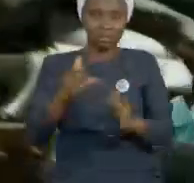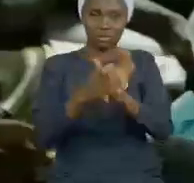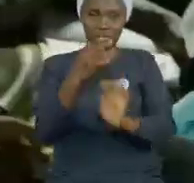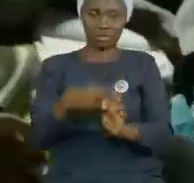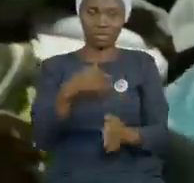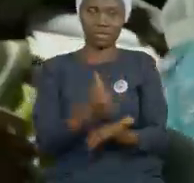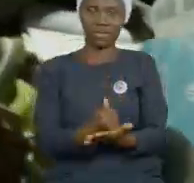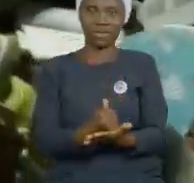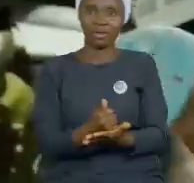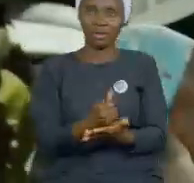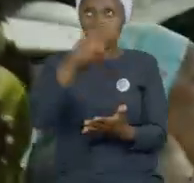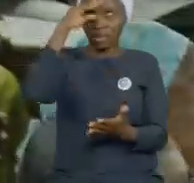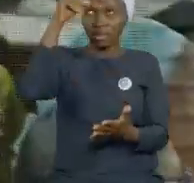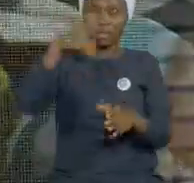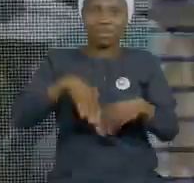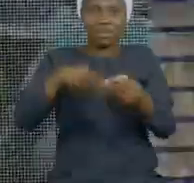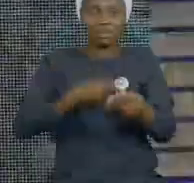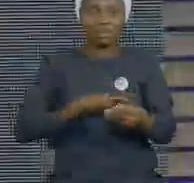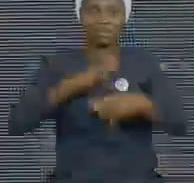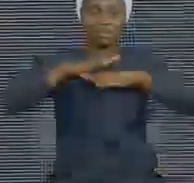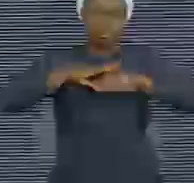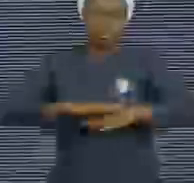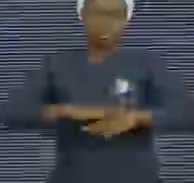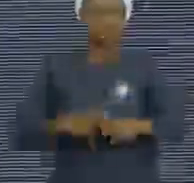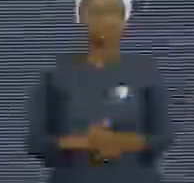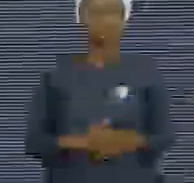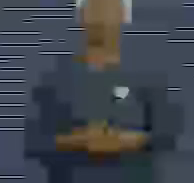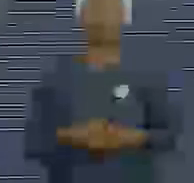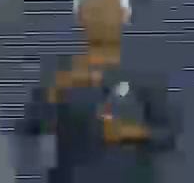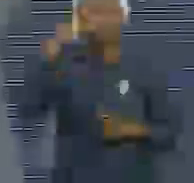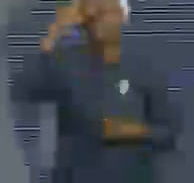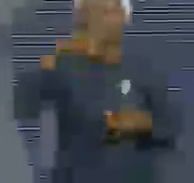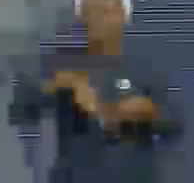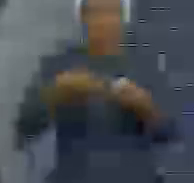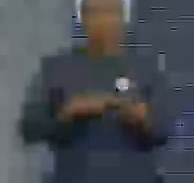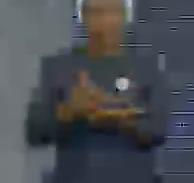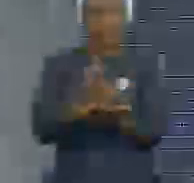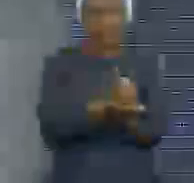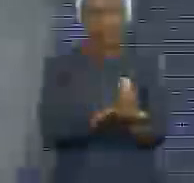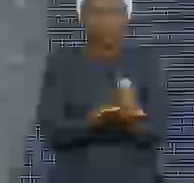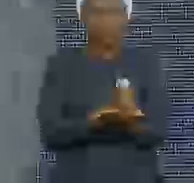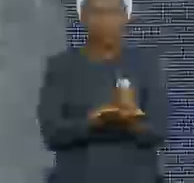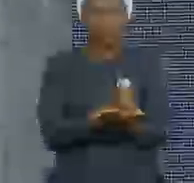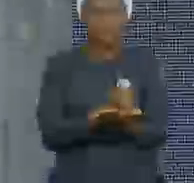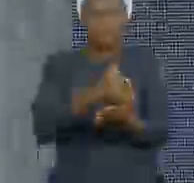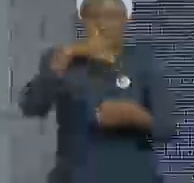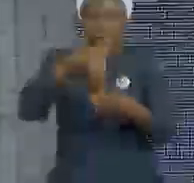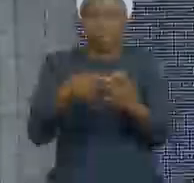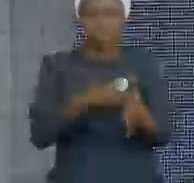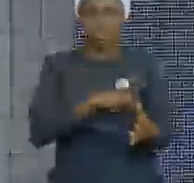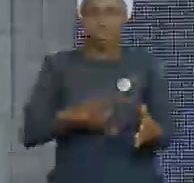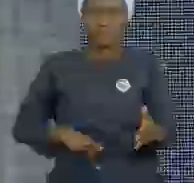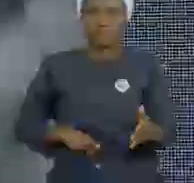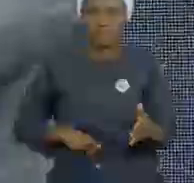He gives us relief. He gives us recovery in the kingdom of